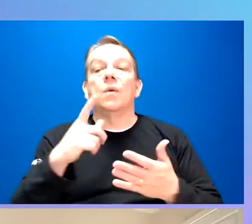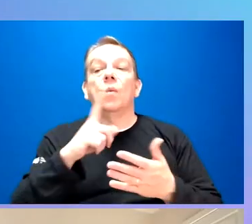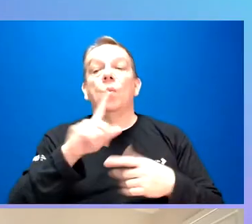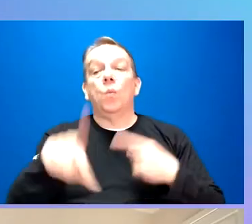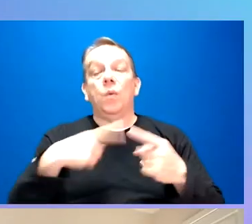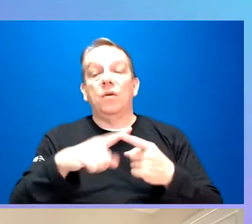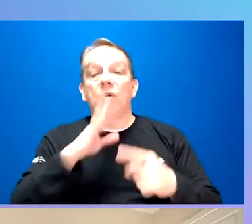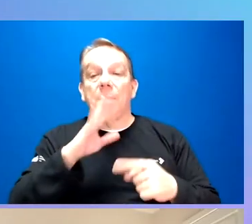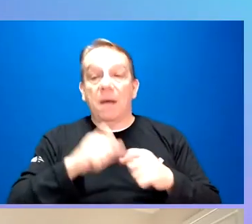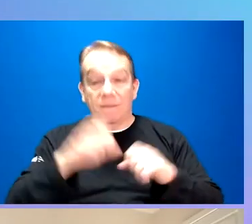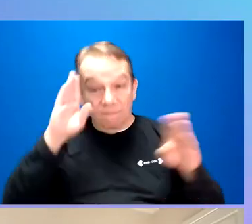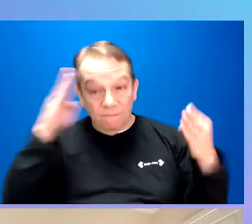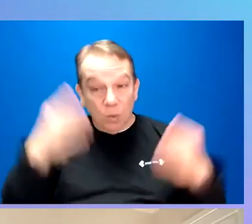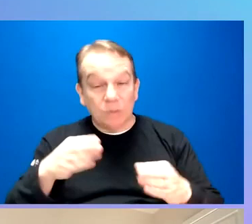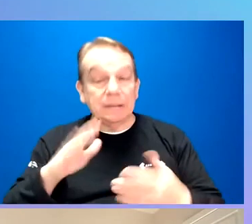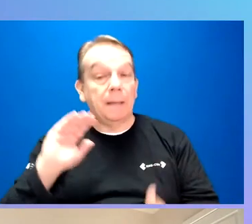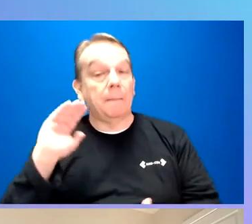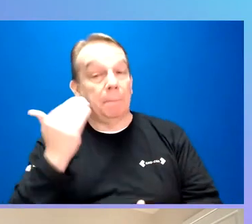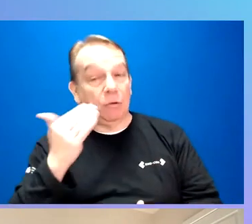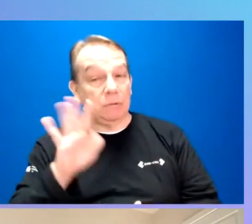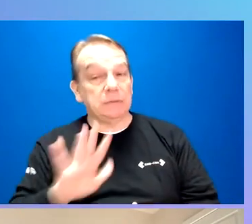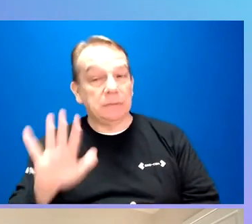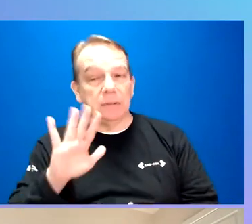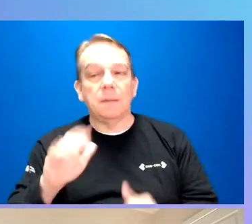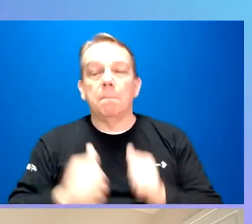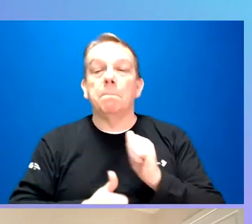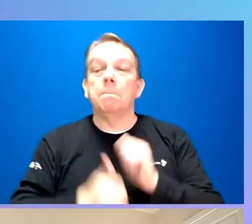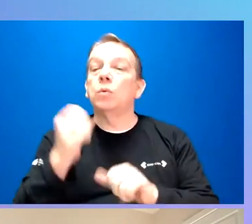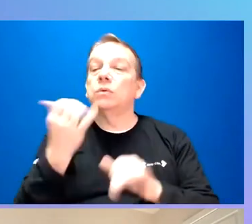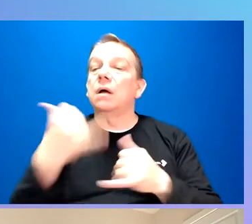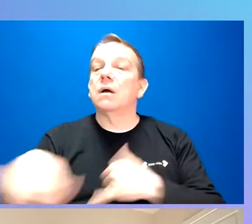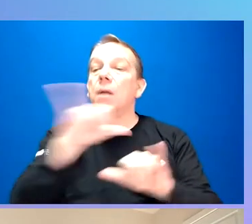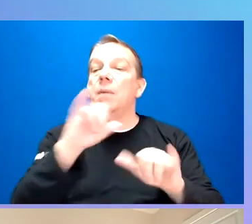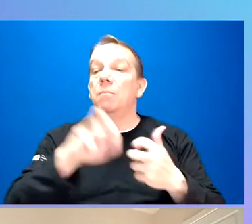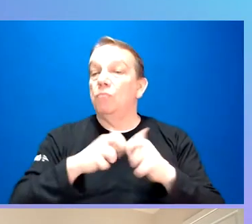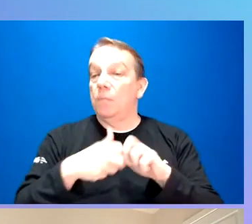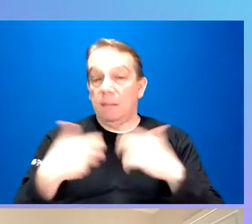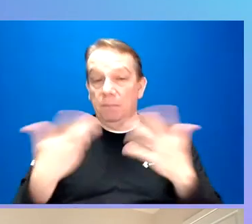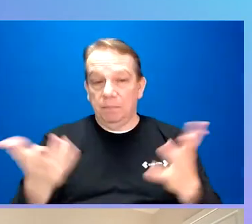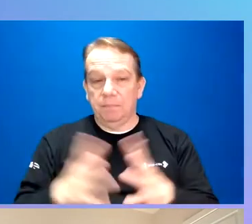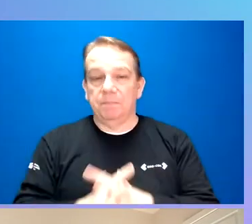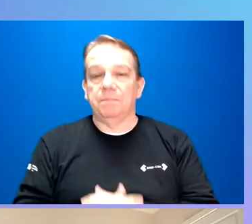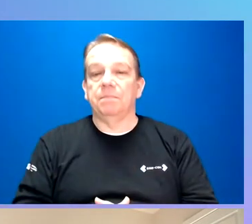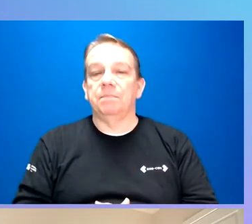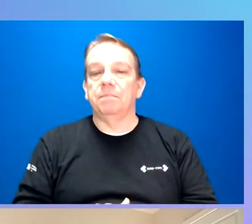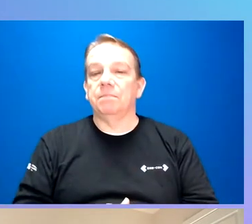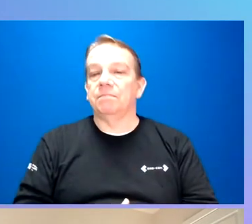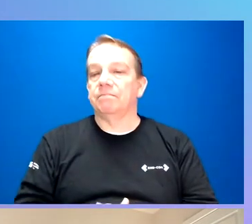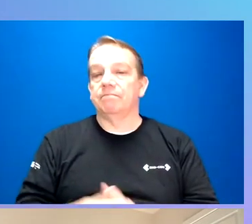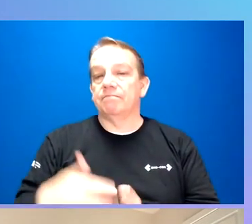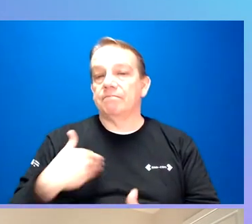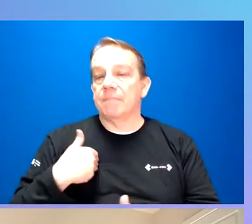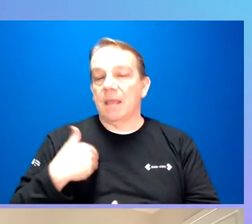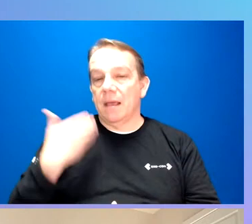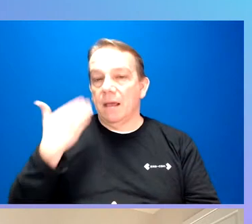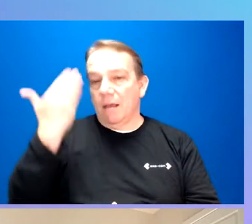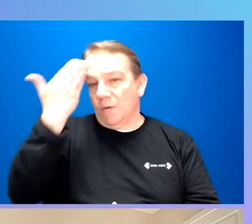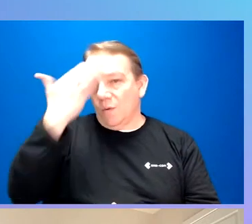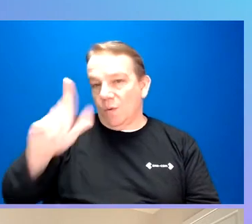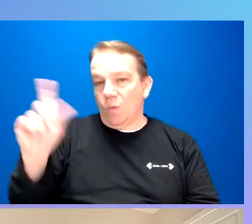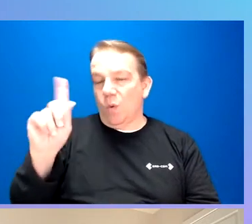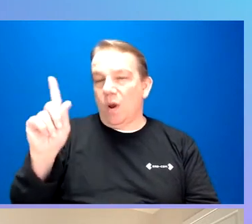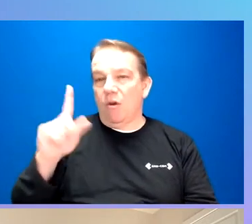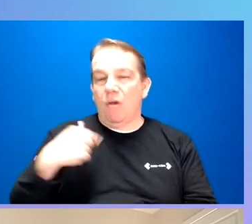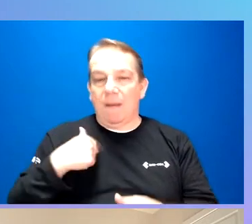appearance, the most common problem is I don't know which